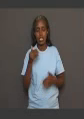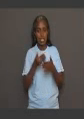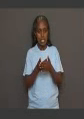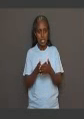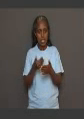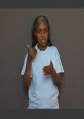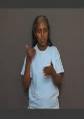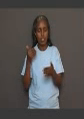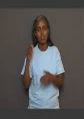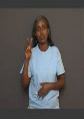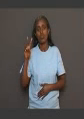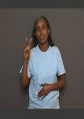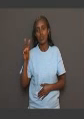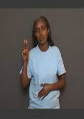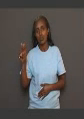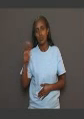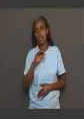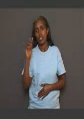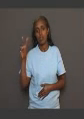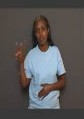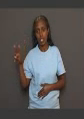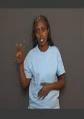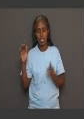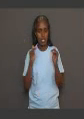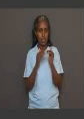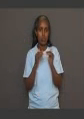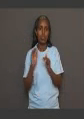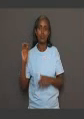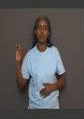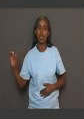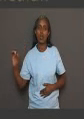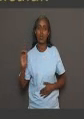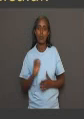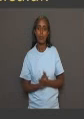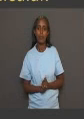difference of U and V is 0.